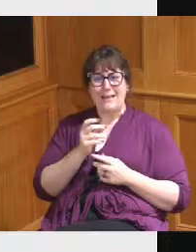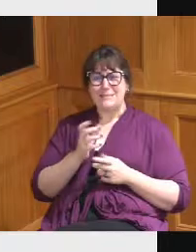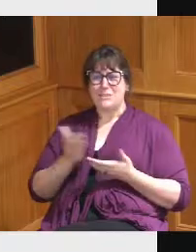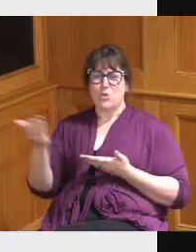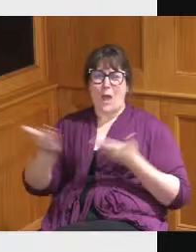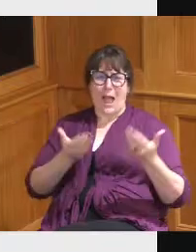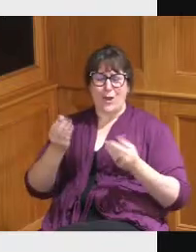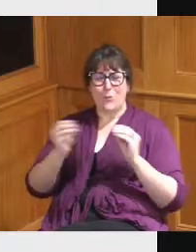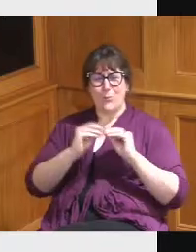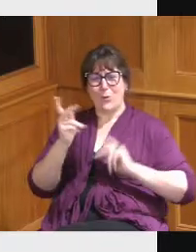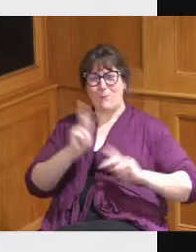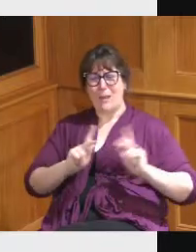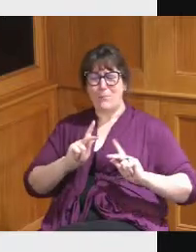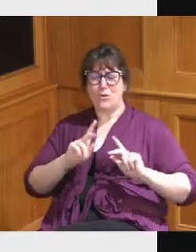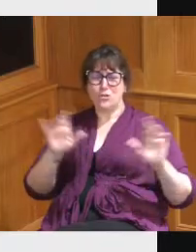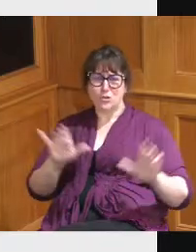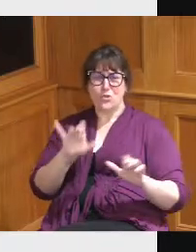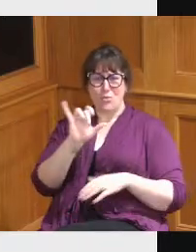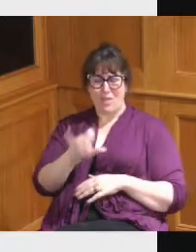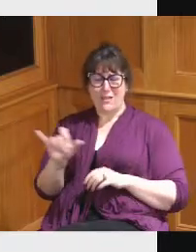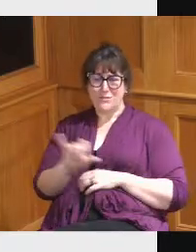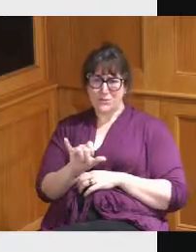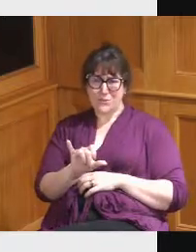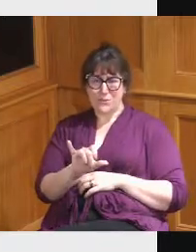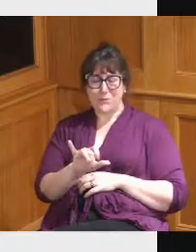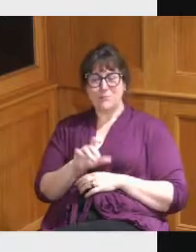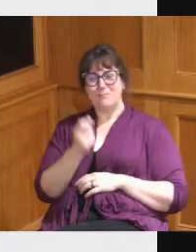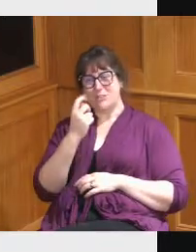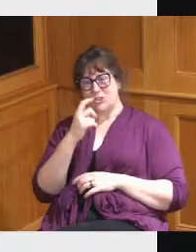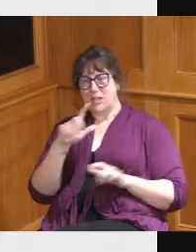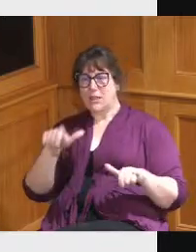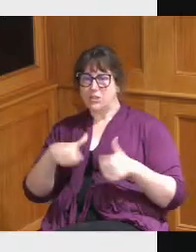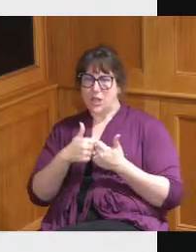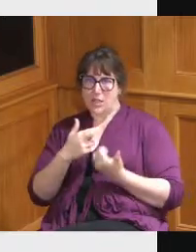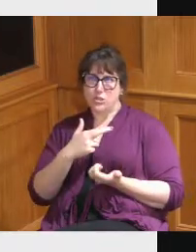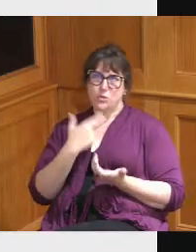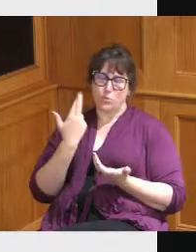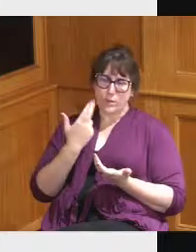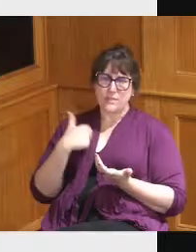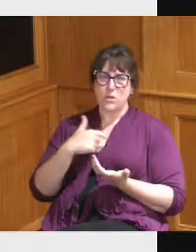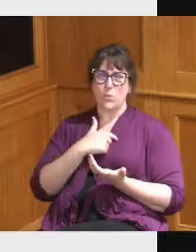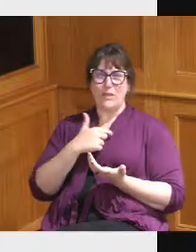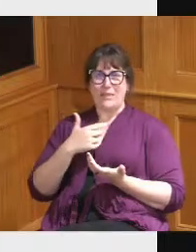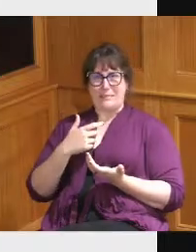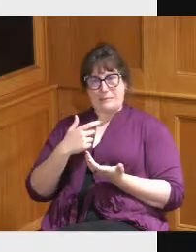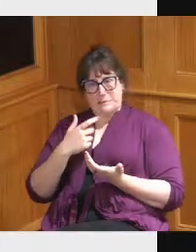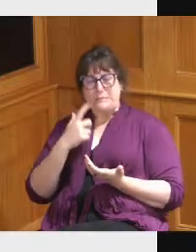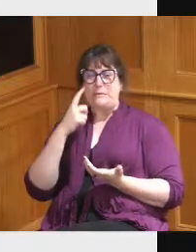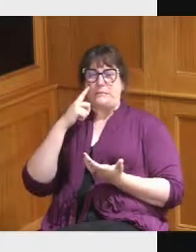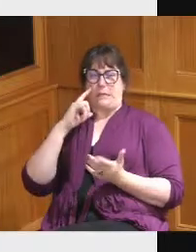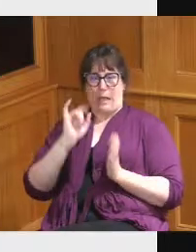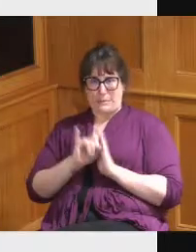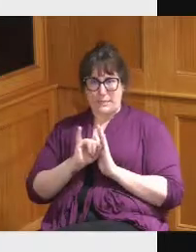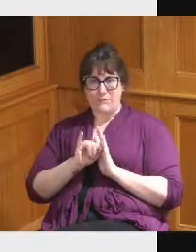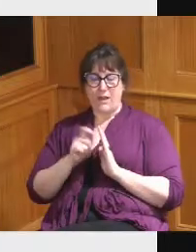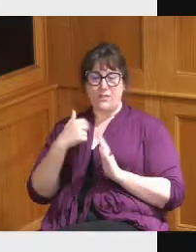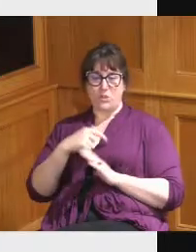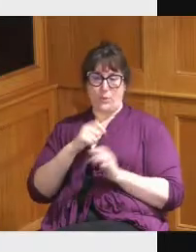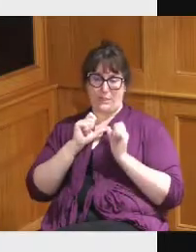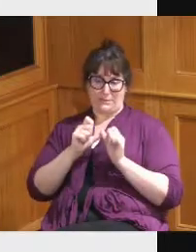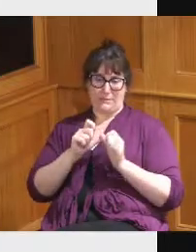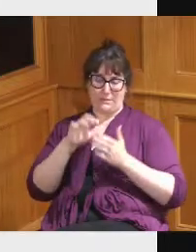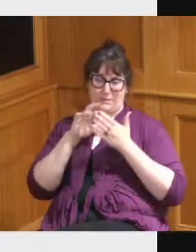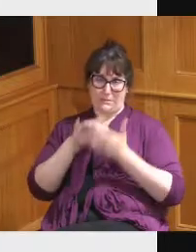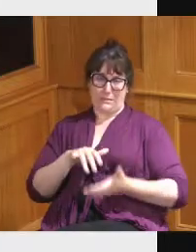to perform that. Then there's also just some challenges and risks that we felt as we continued to study